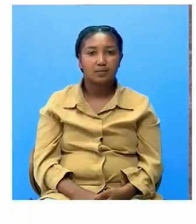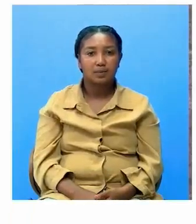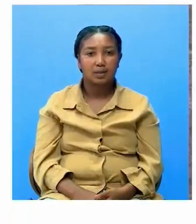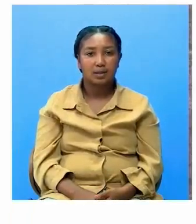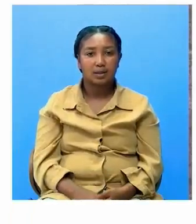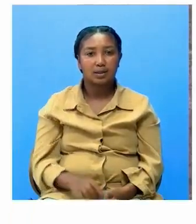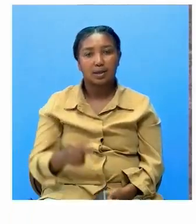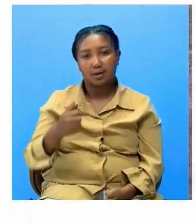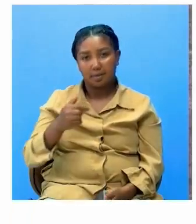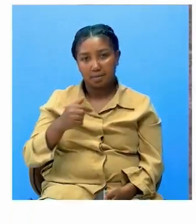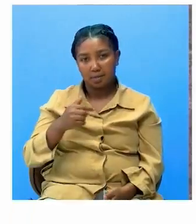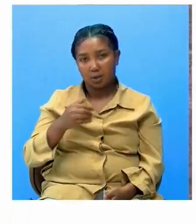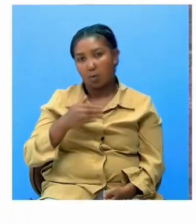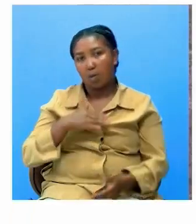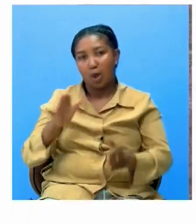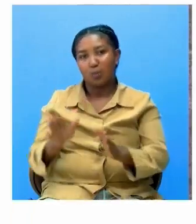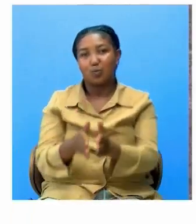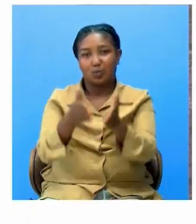my book.